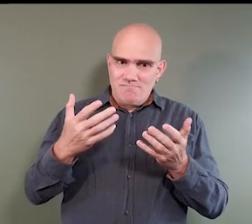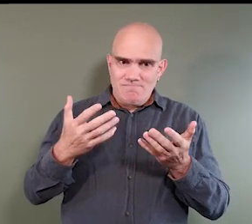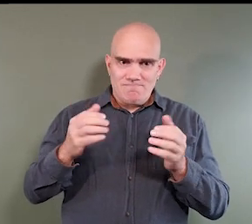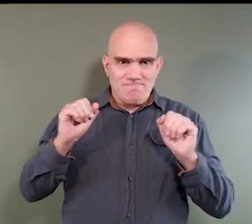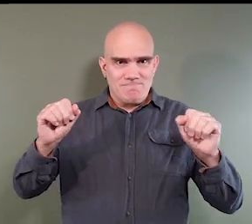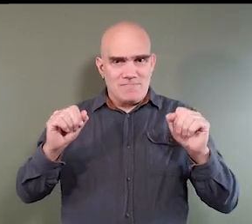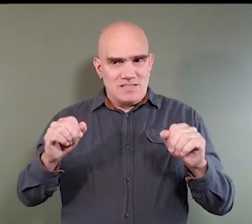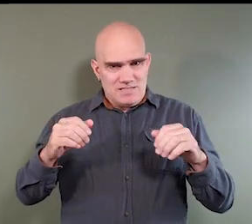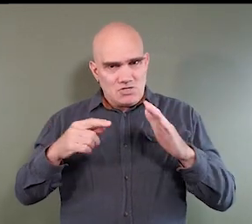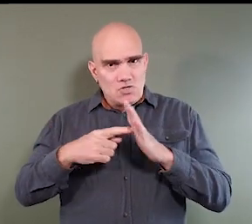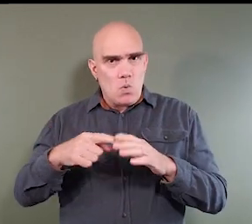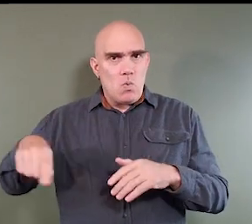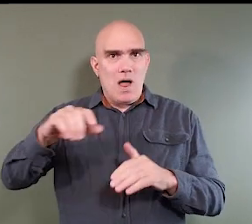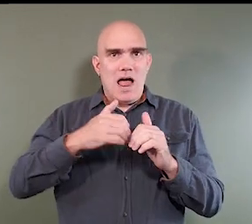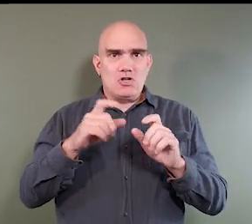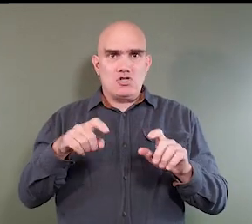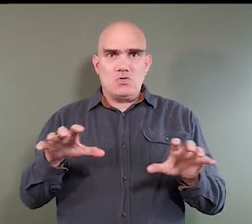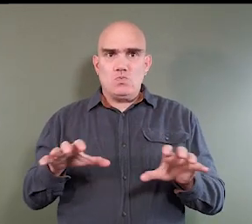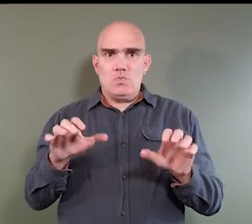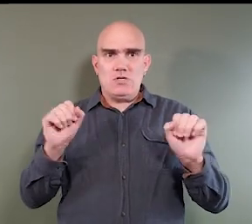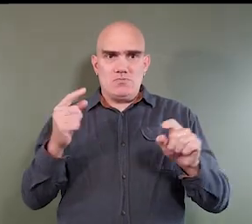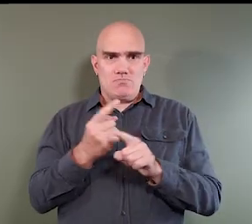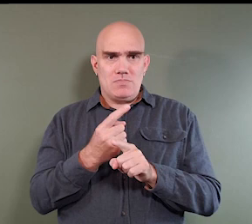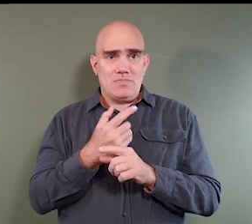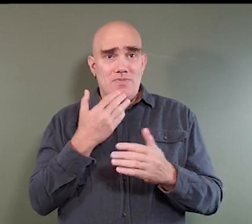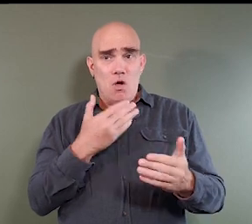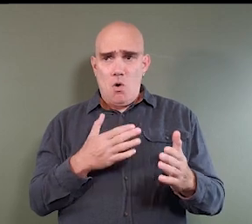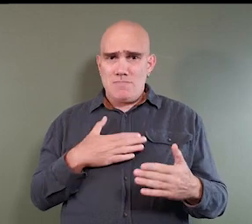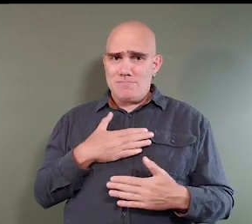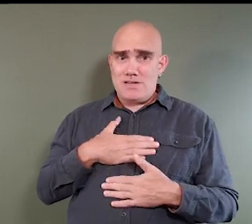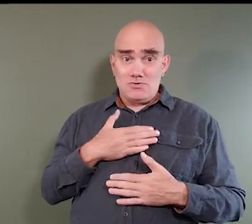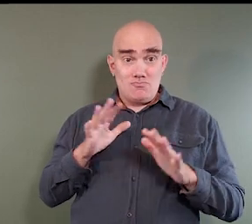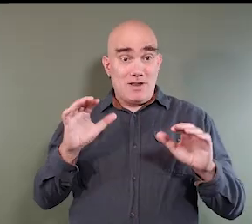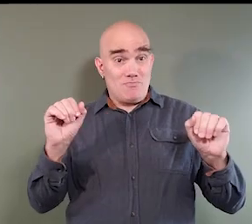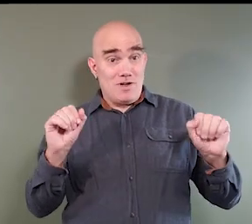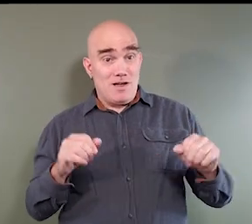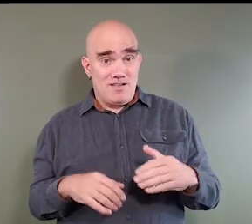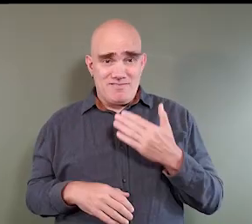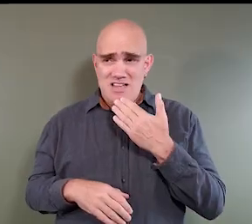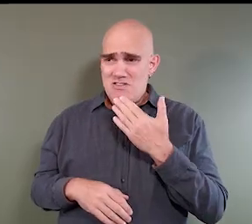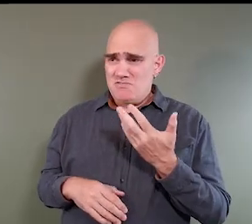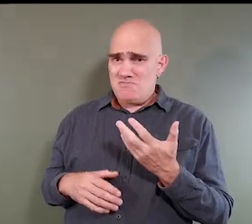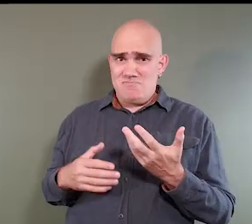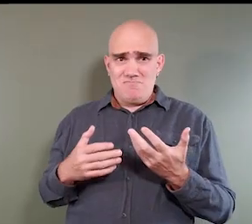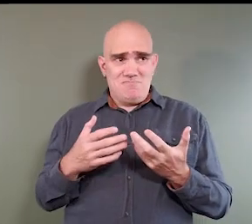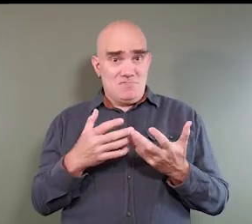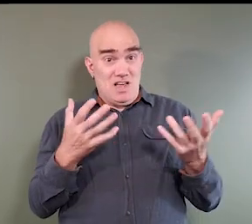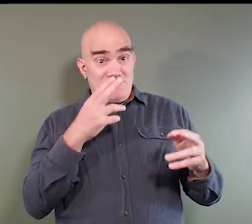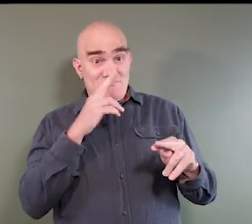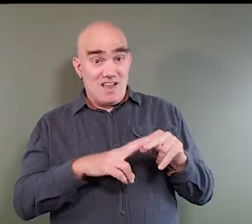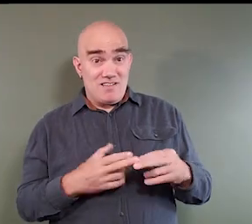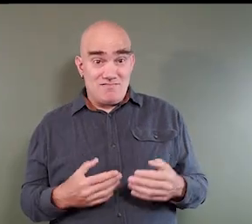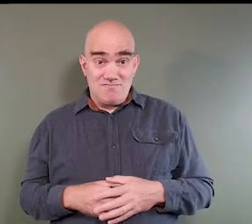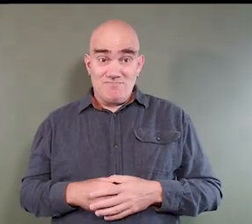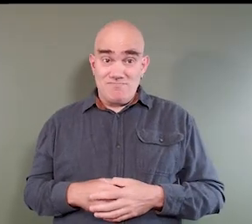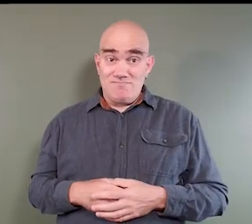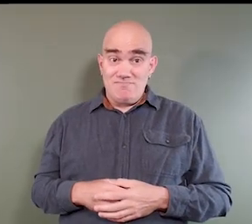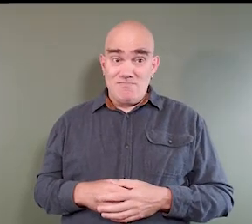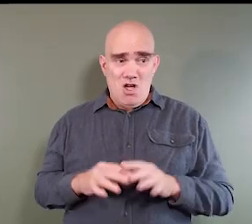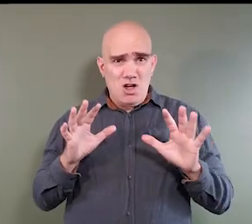done. Thank you. That was my pleasure. Great workout. Thank you so much. It was lots of